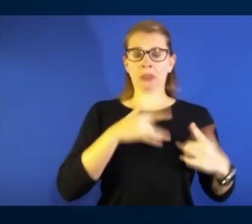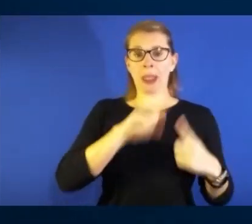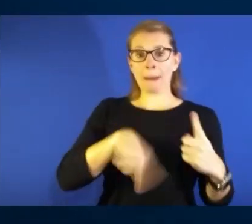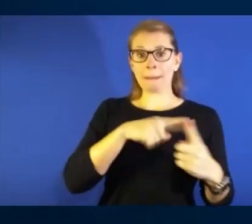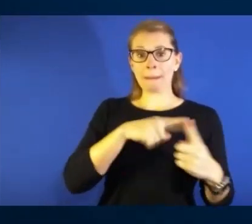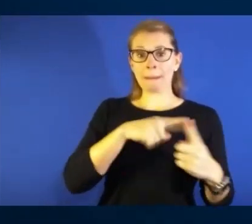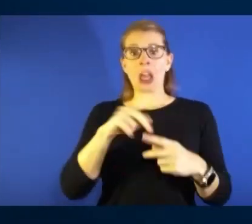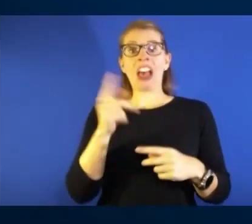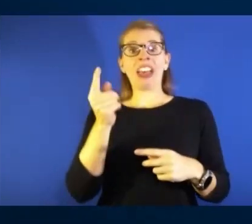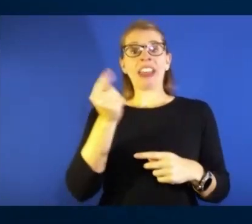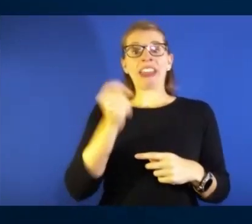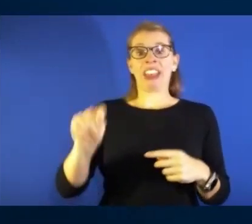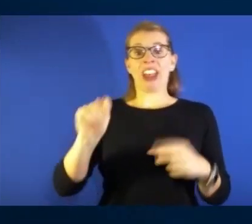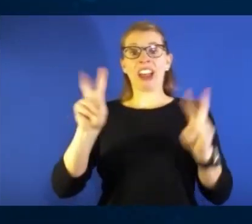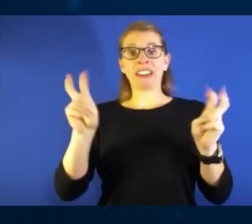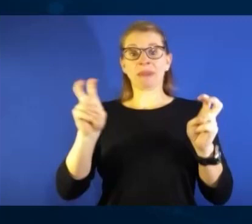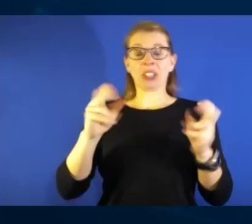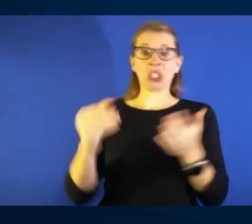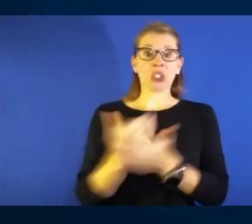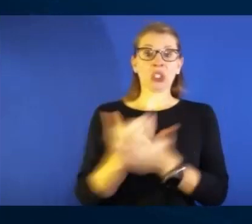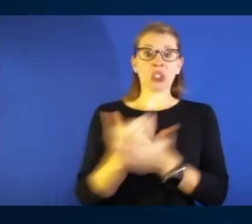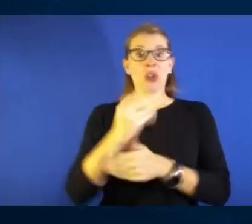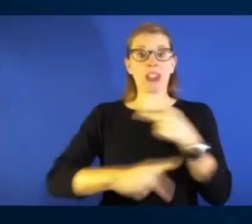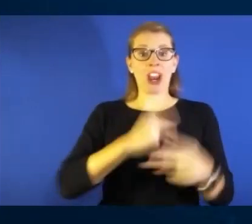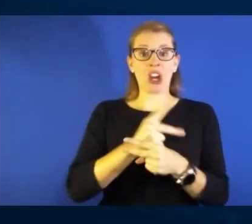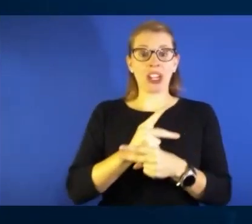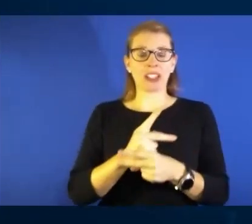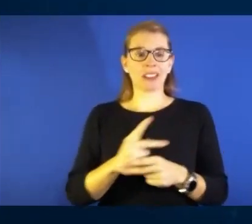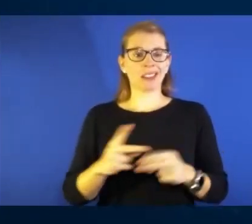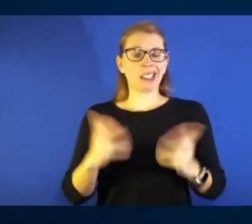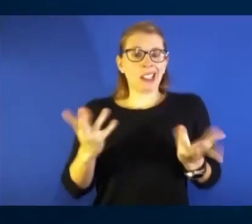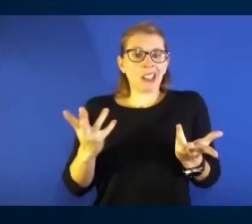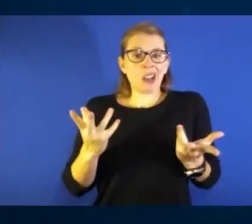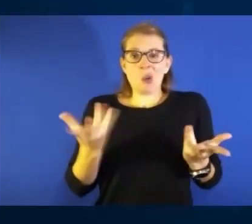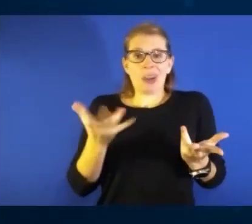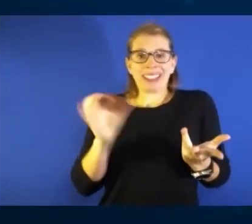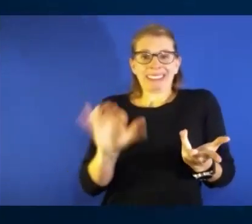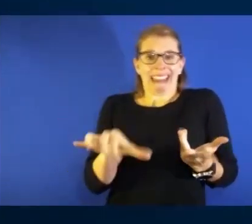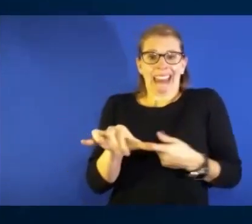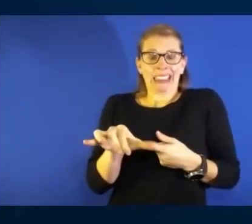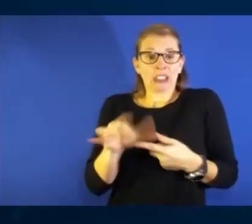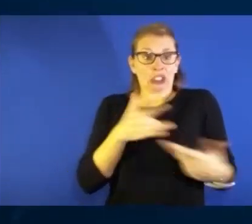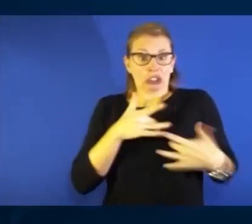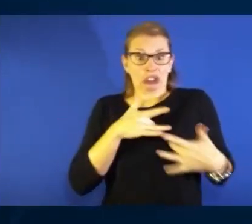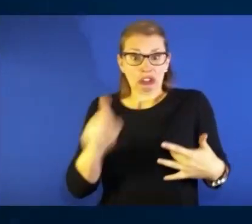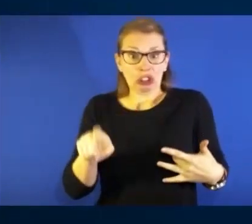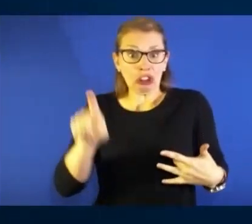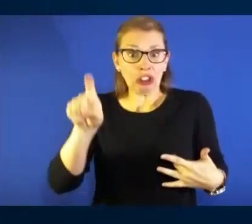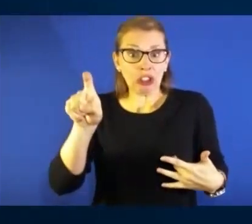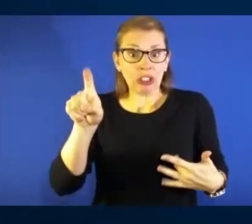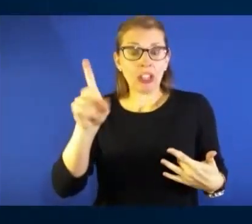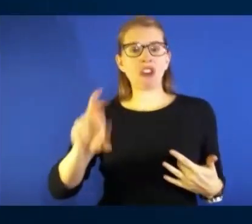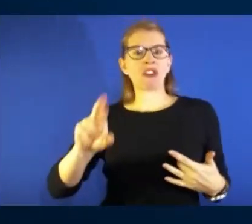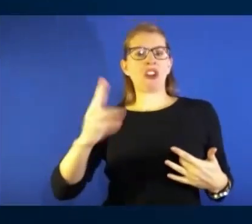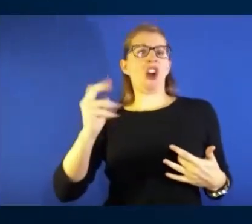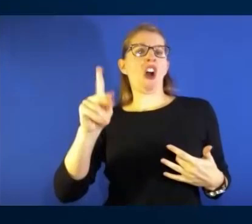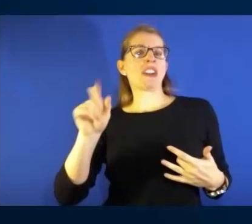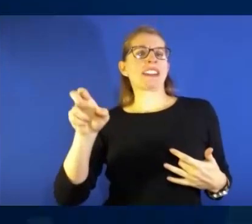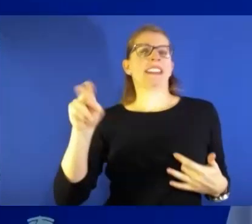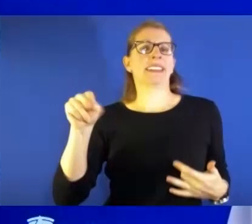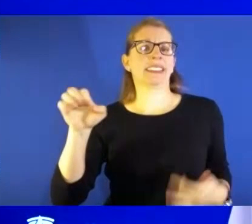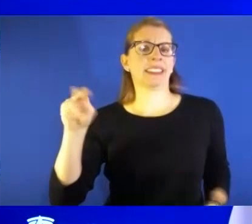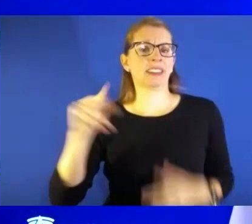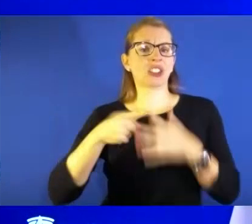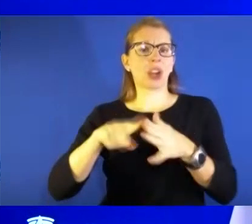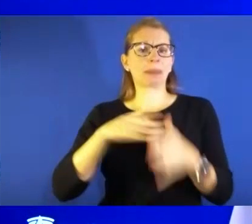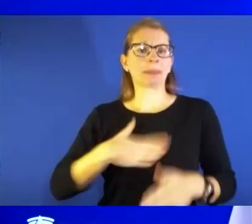the new variant? First of all, just tell us what this new variant is and if we should be concerned. Dr. Hawkinson, get started on that one. So again, I think